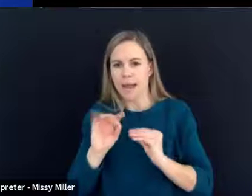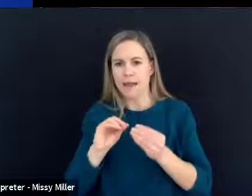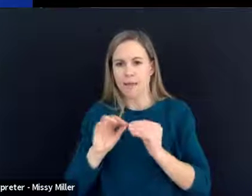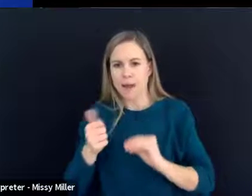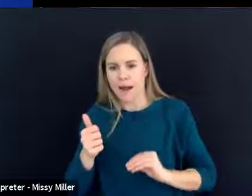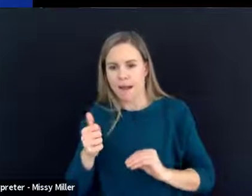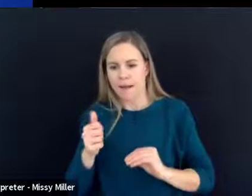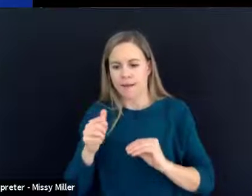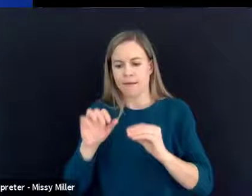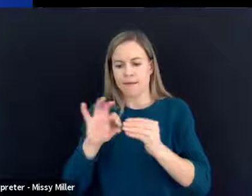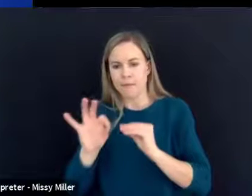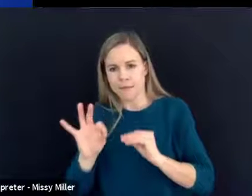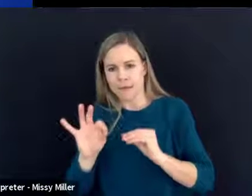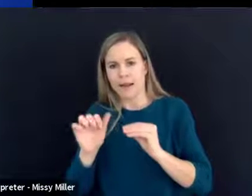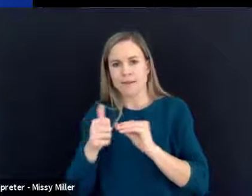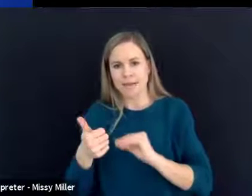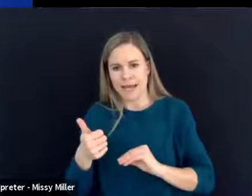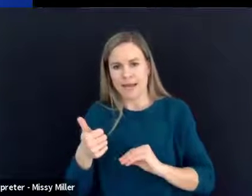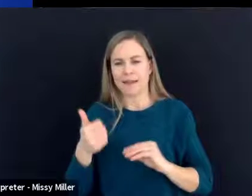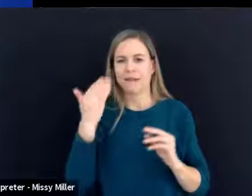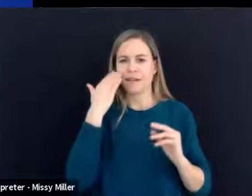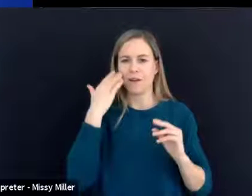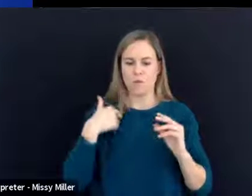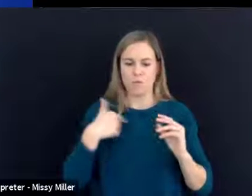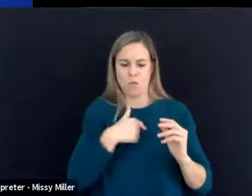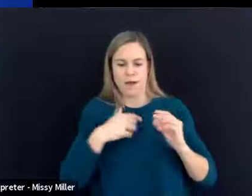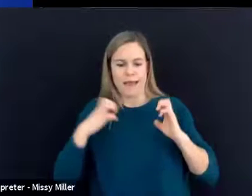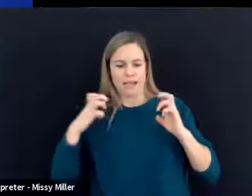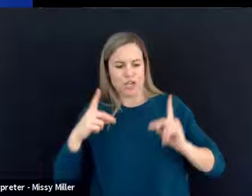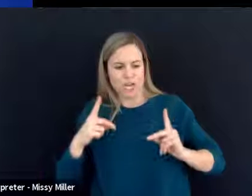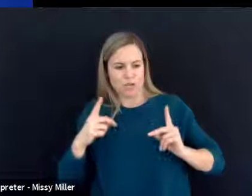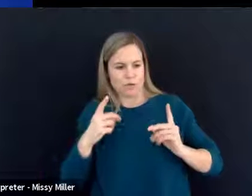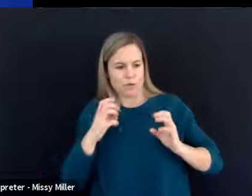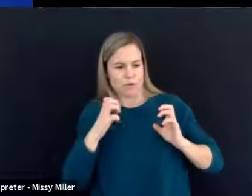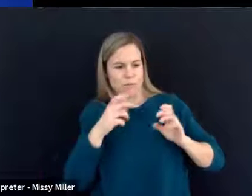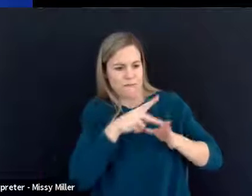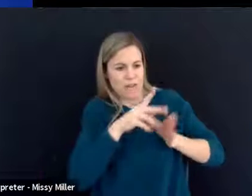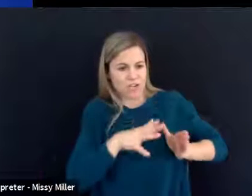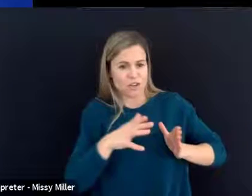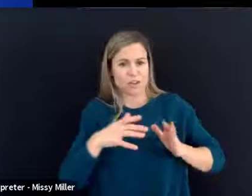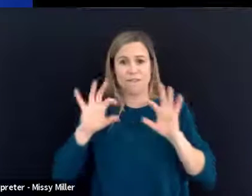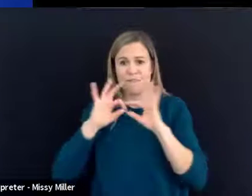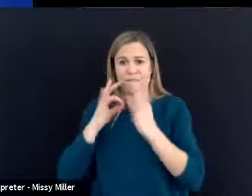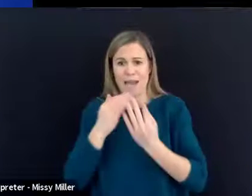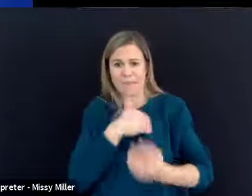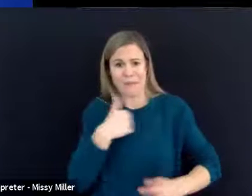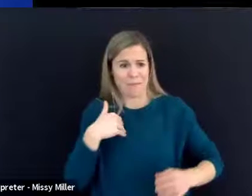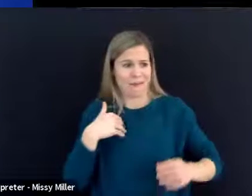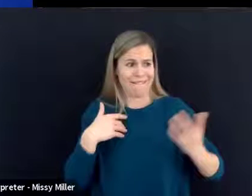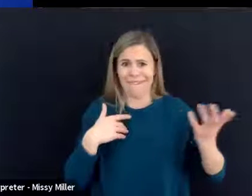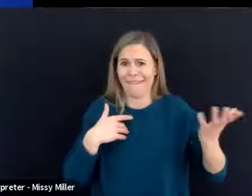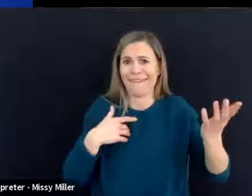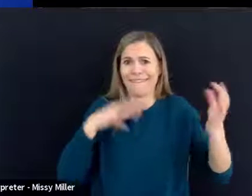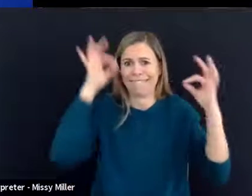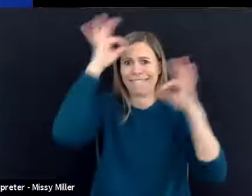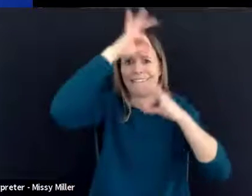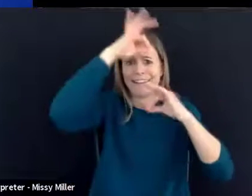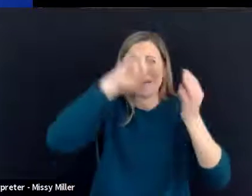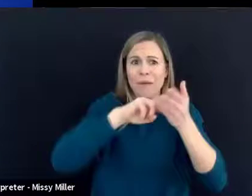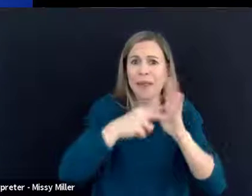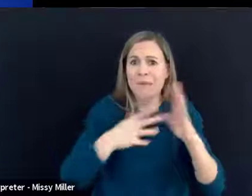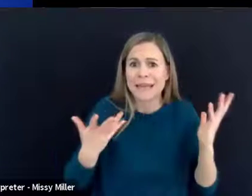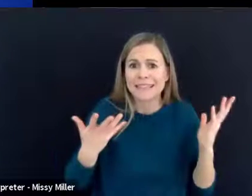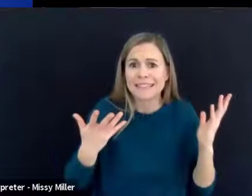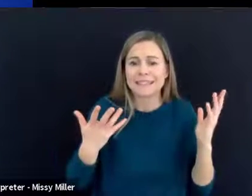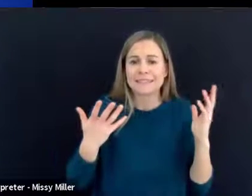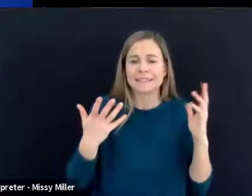10. And as educational professionals and family members, you might go, I don't know anything about that. And what we're saying to